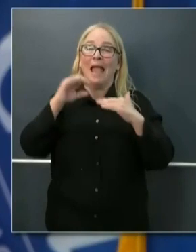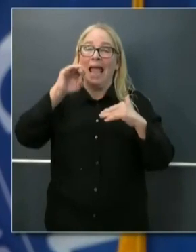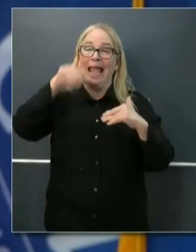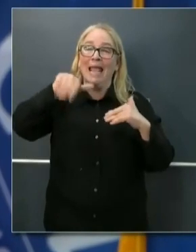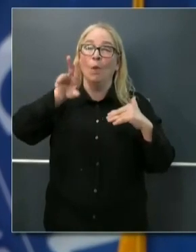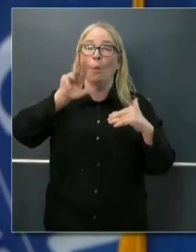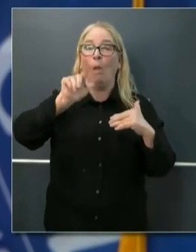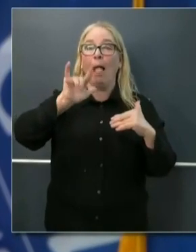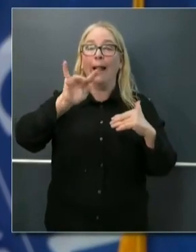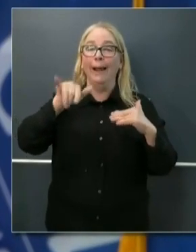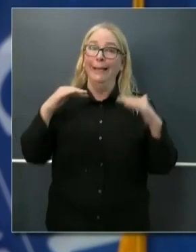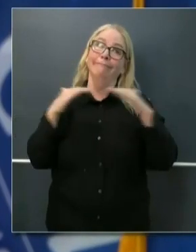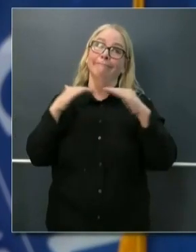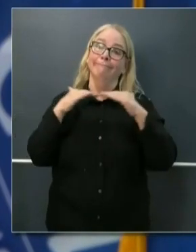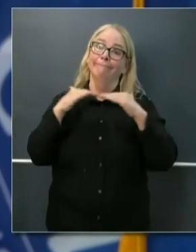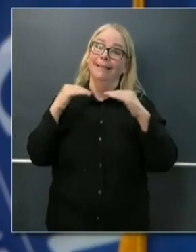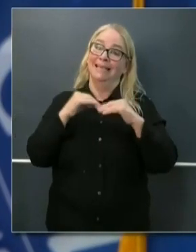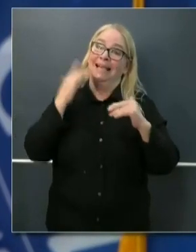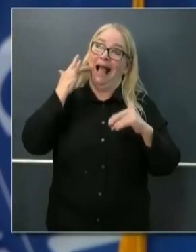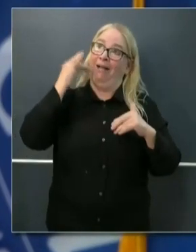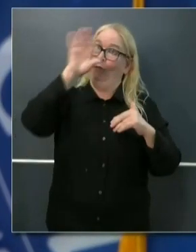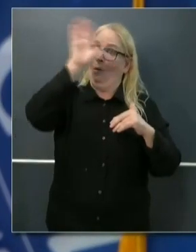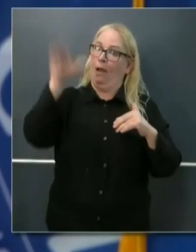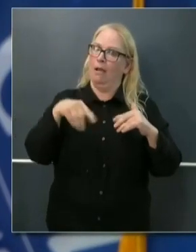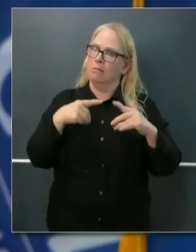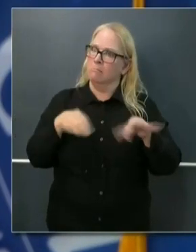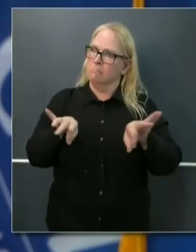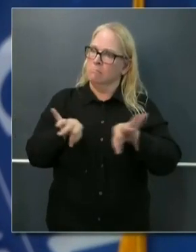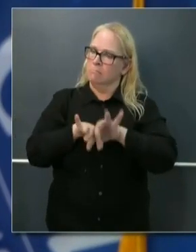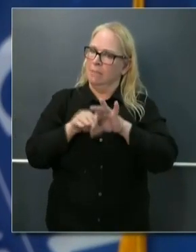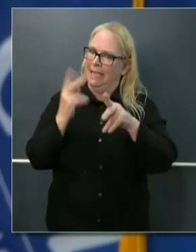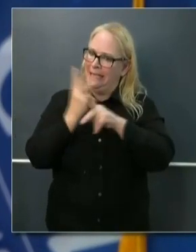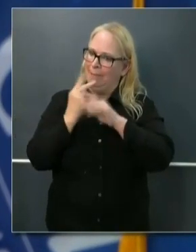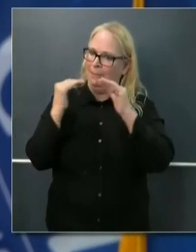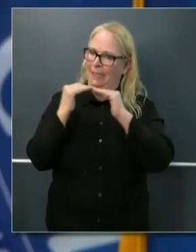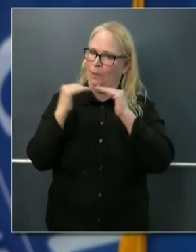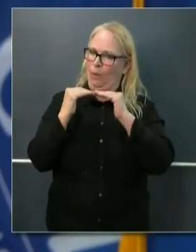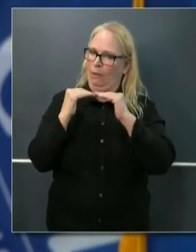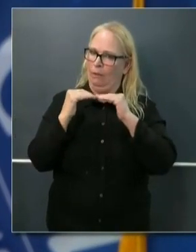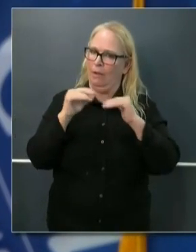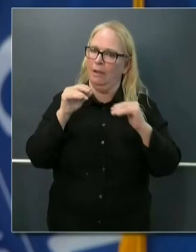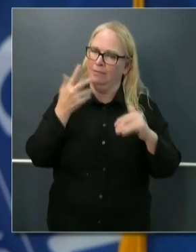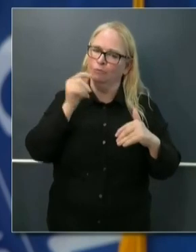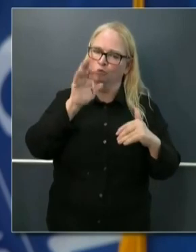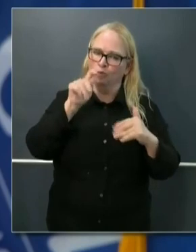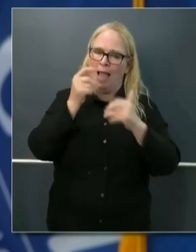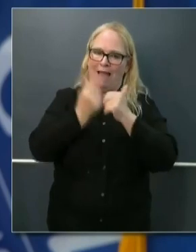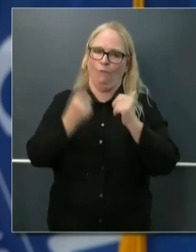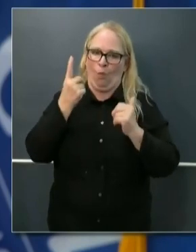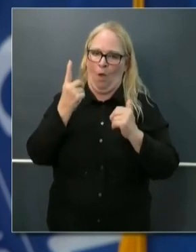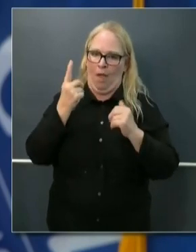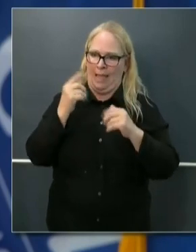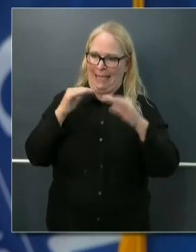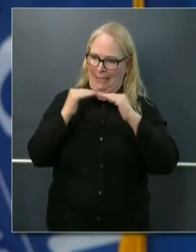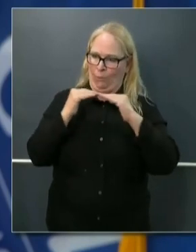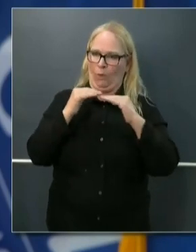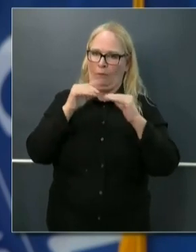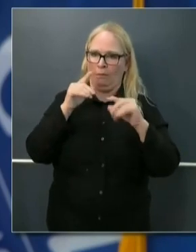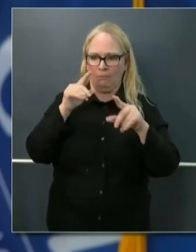of our populations is of primary concern, particularly in the face of COVID-19. Our LGBTQ community